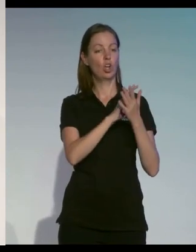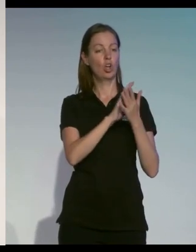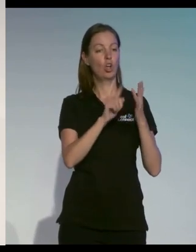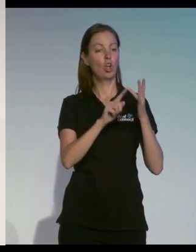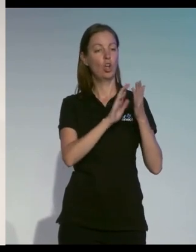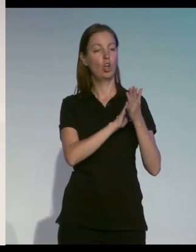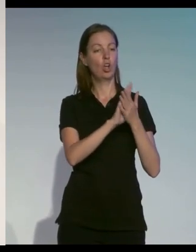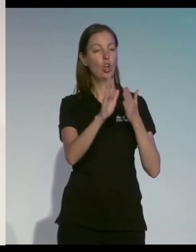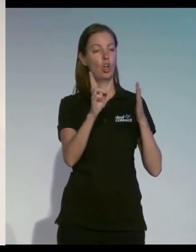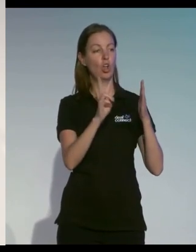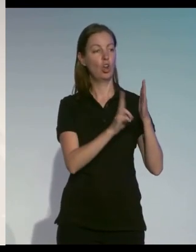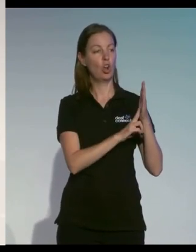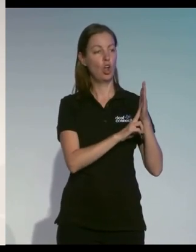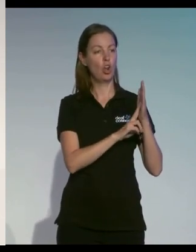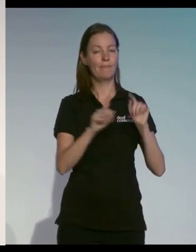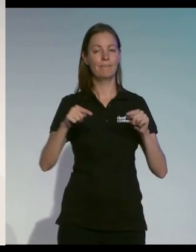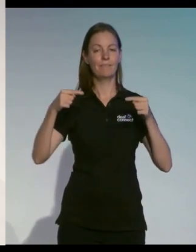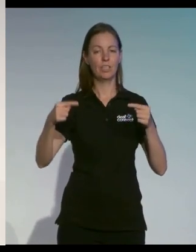Which one?